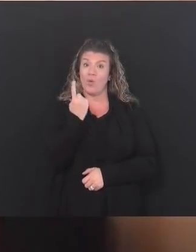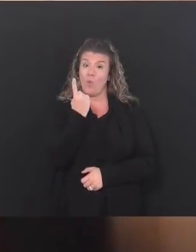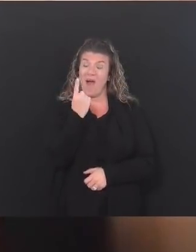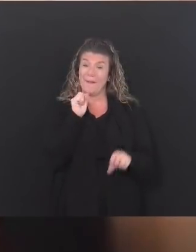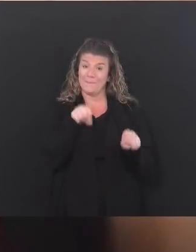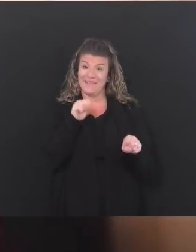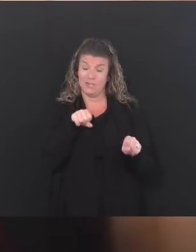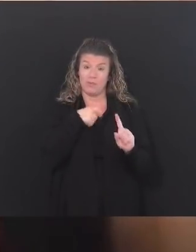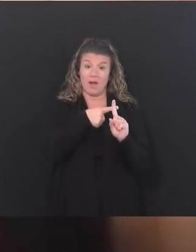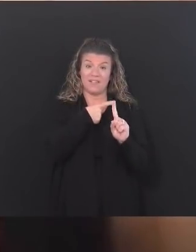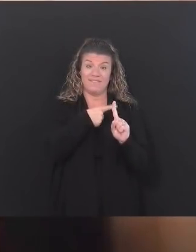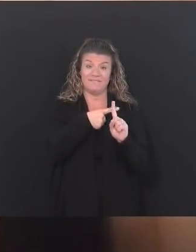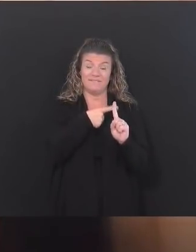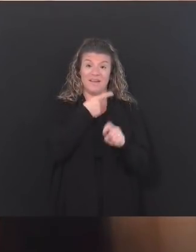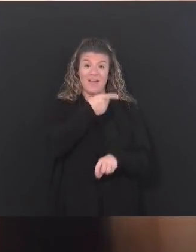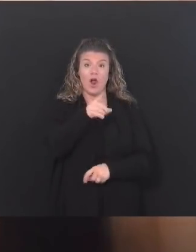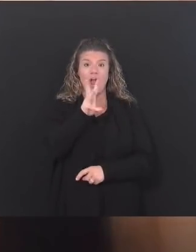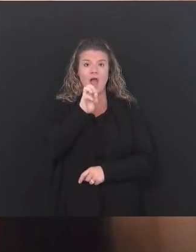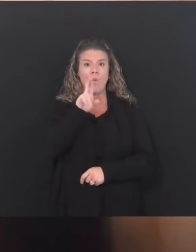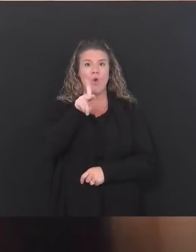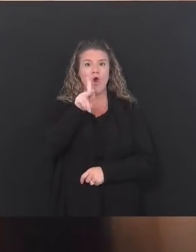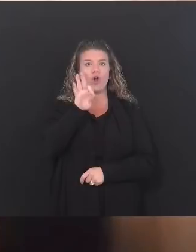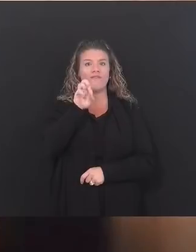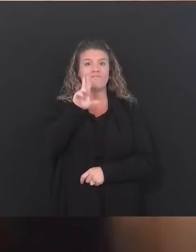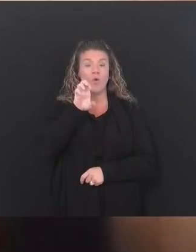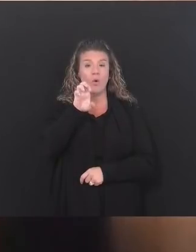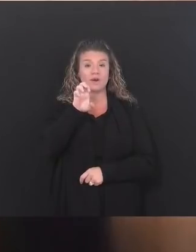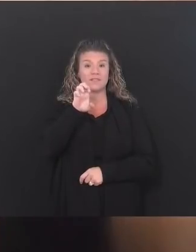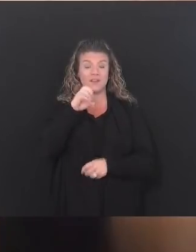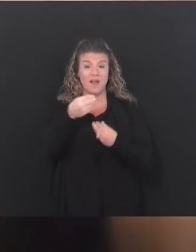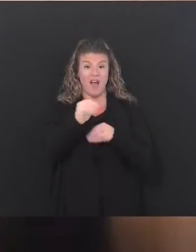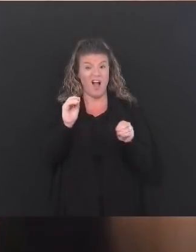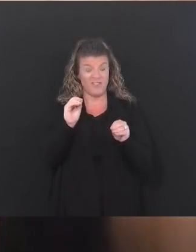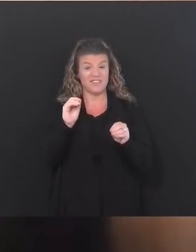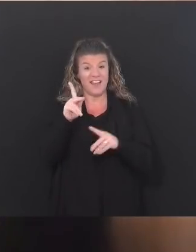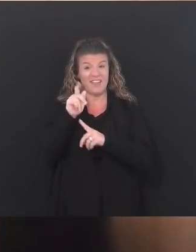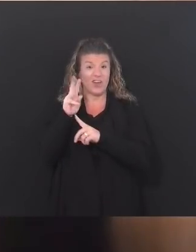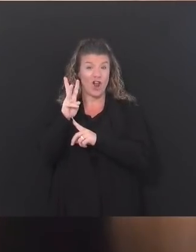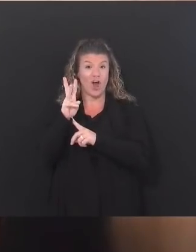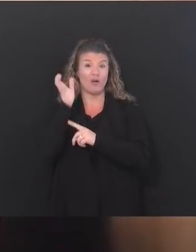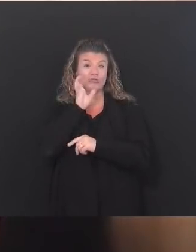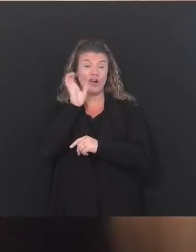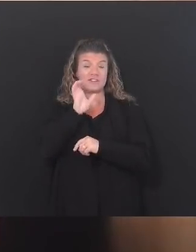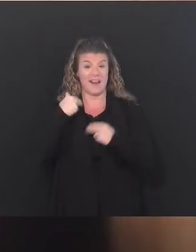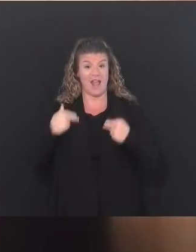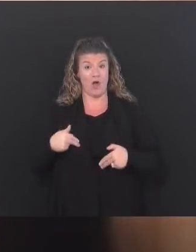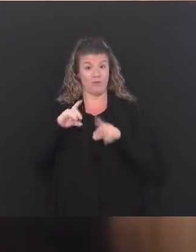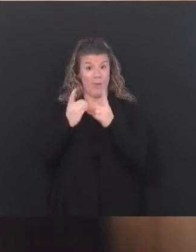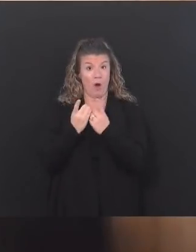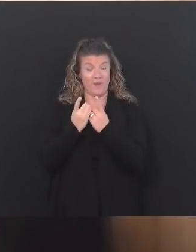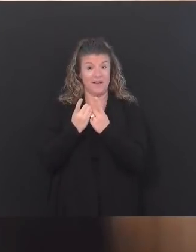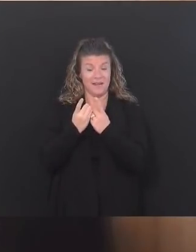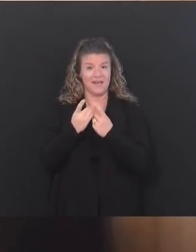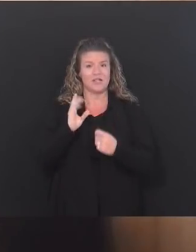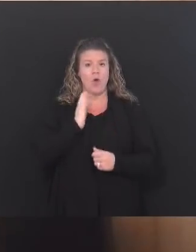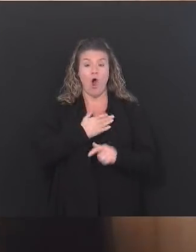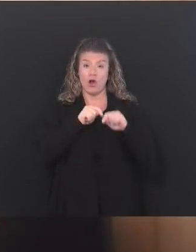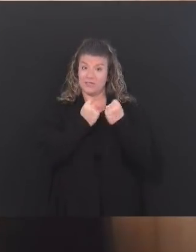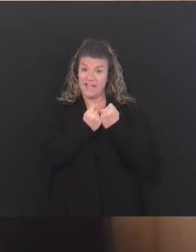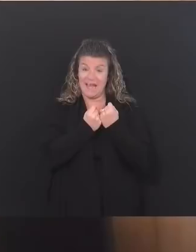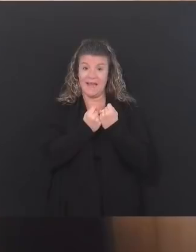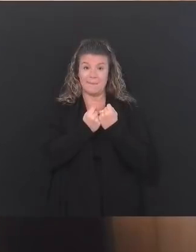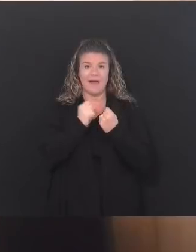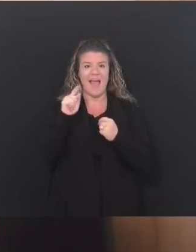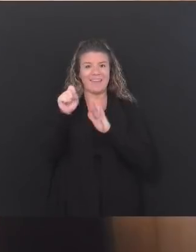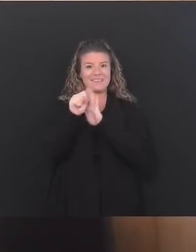the workforce office with Kanawha Charleston Health Department and our epidemiology teams at the